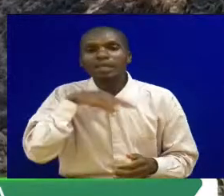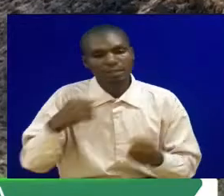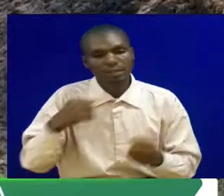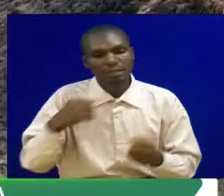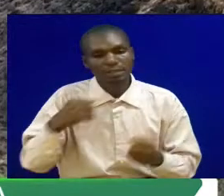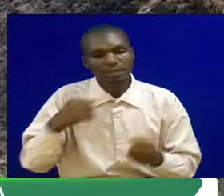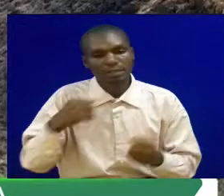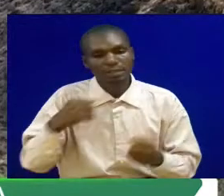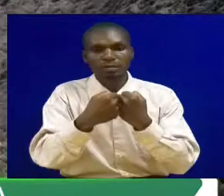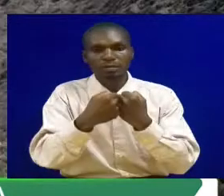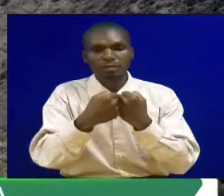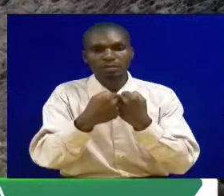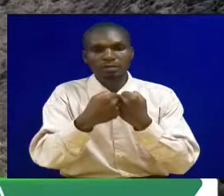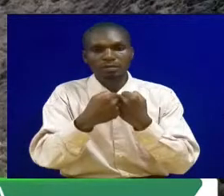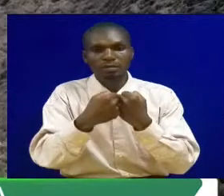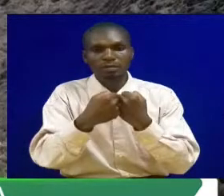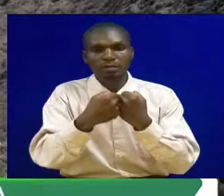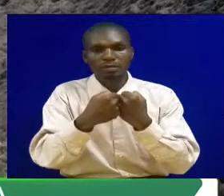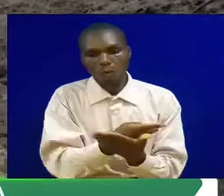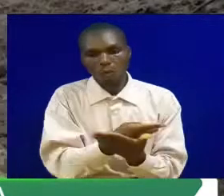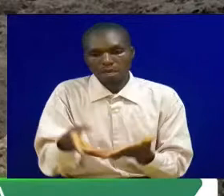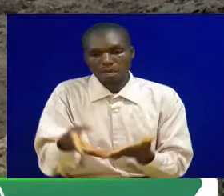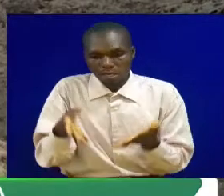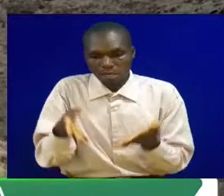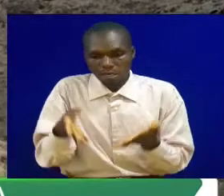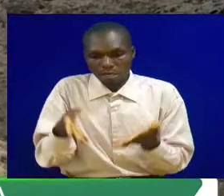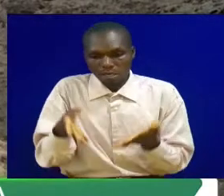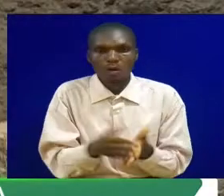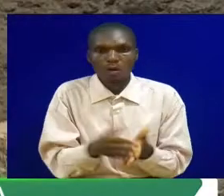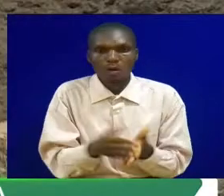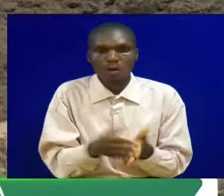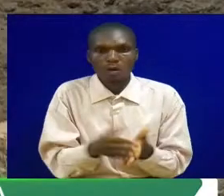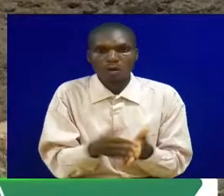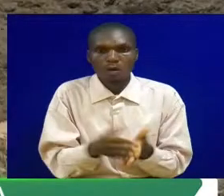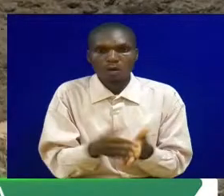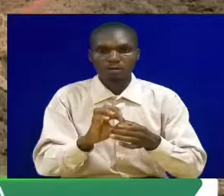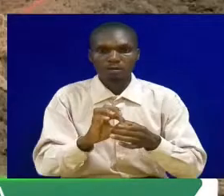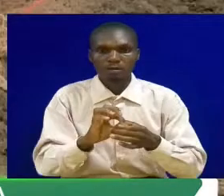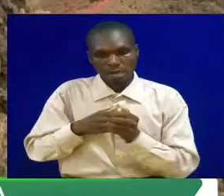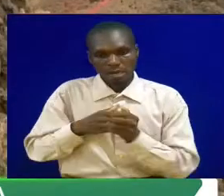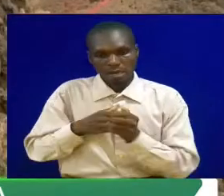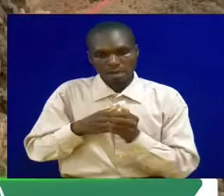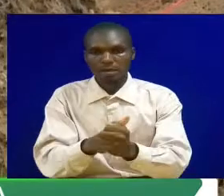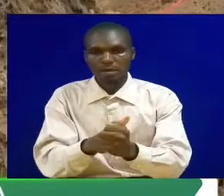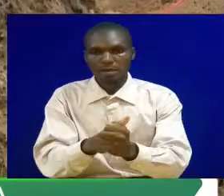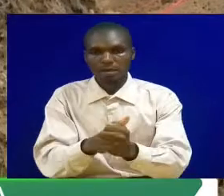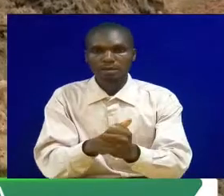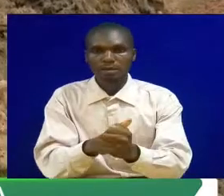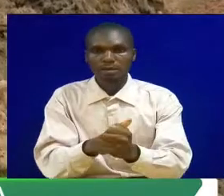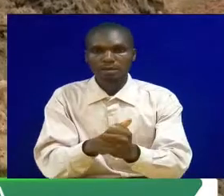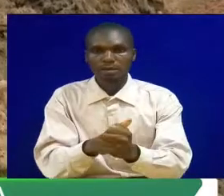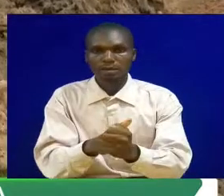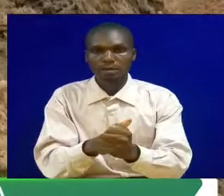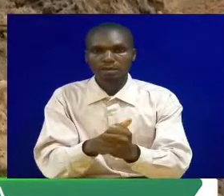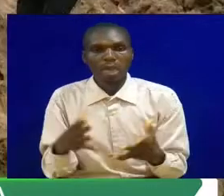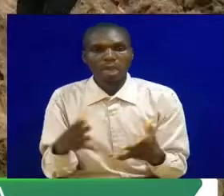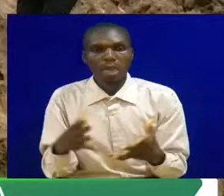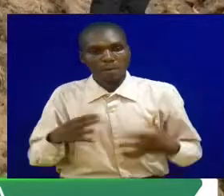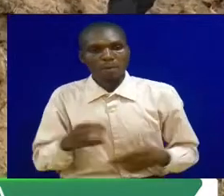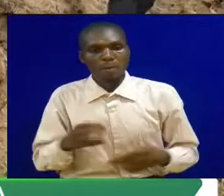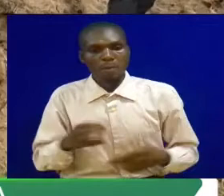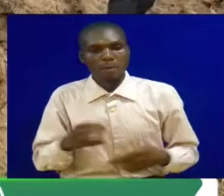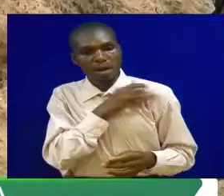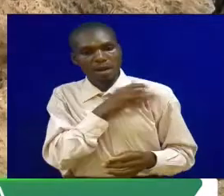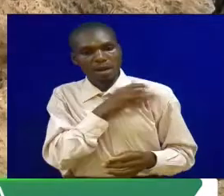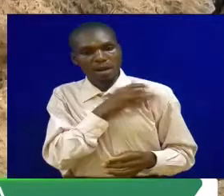bwajumane wikeye nego bona babwatani yakorwe byombe aho bakoragwa no munyakero go korigerero kwemurunganye kwa mangana y'ebintu bitwetana